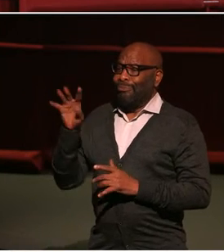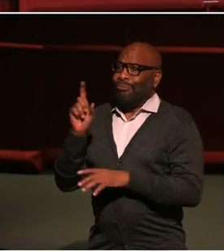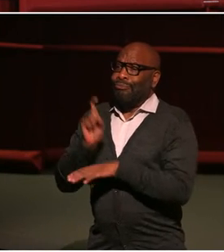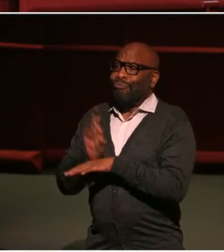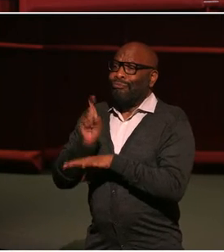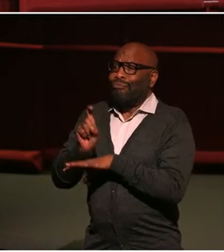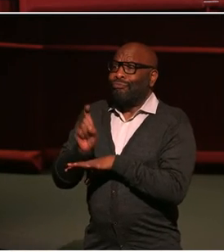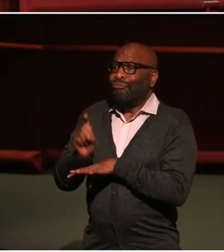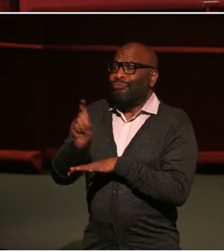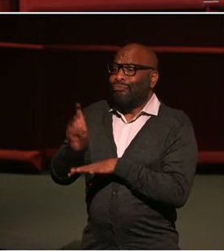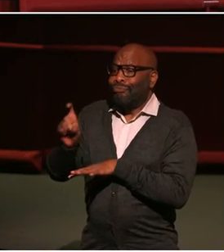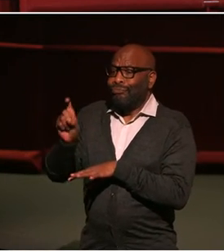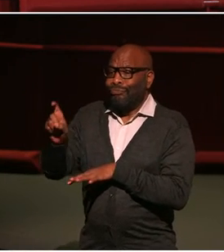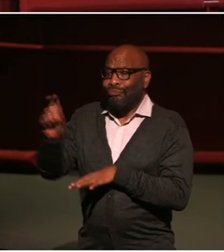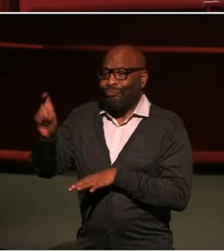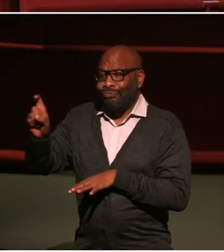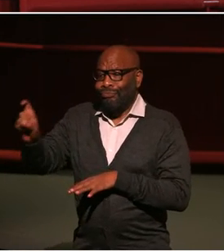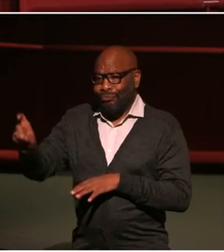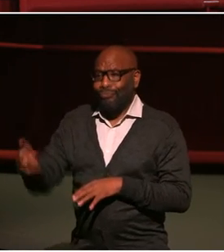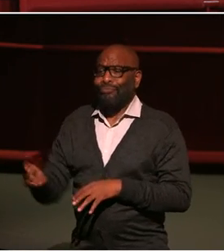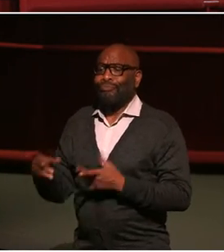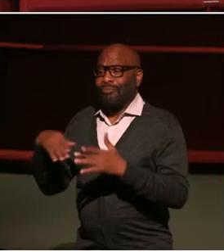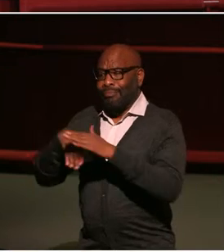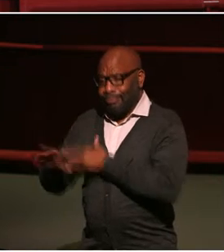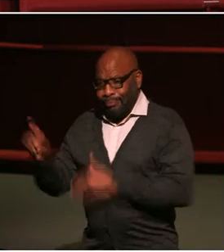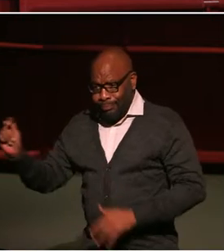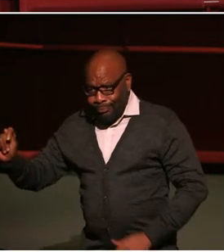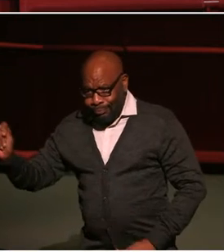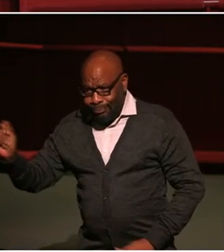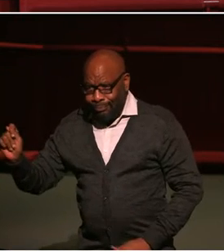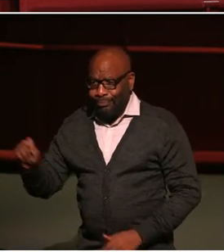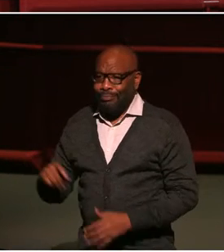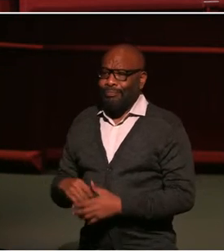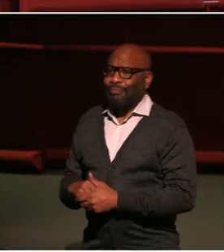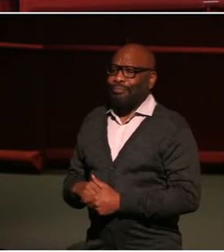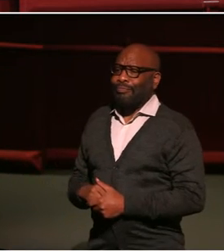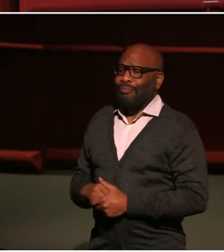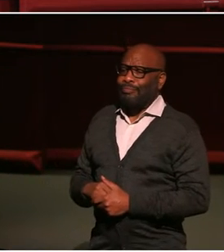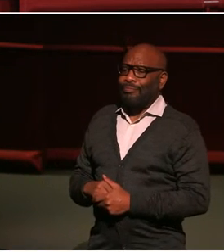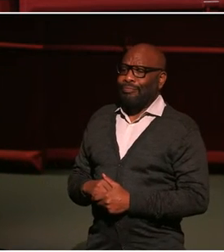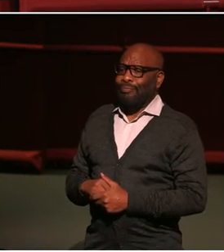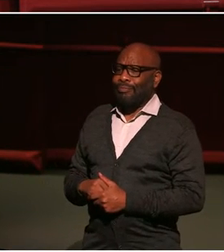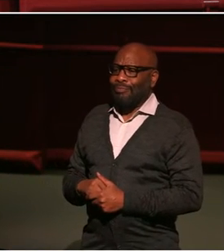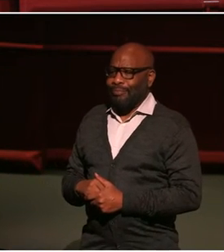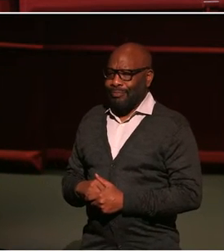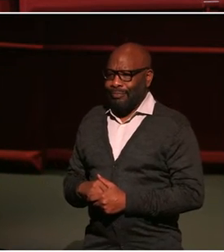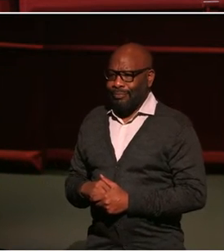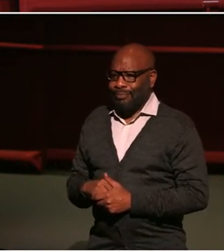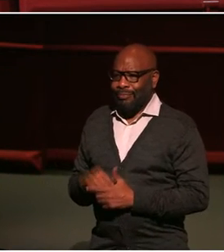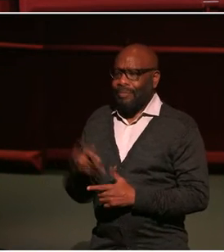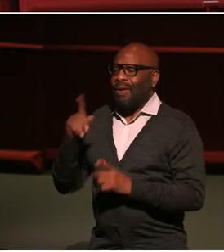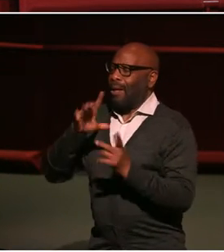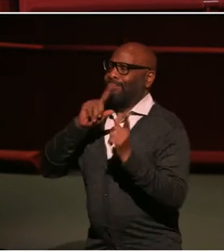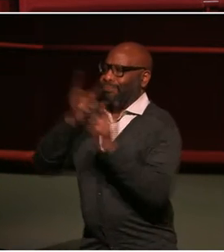And then after that, I held my head high and I